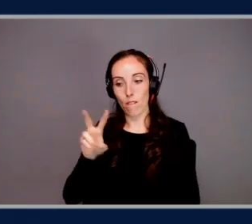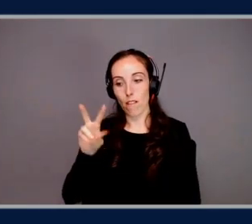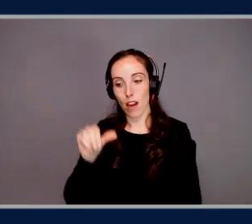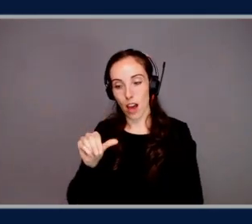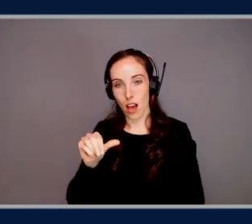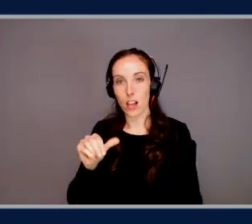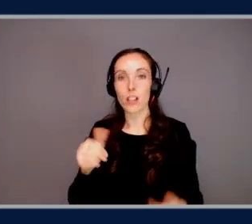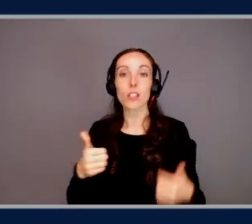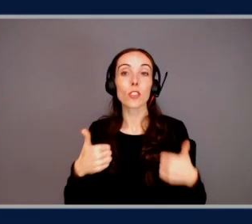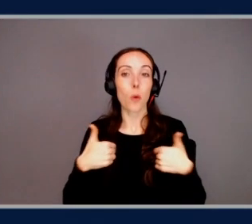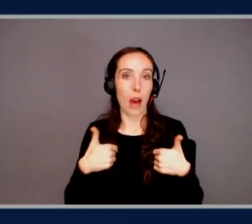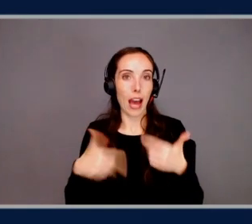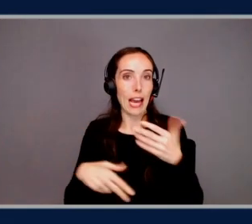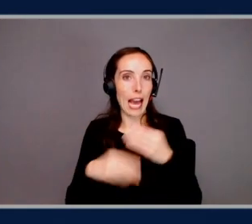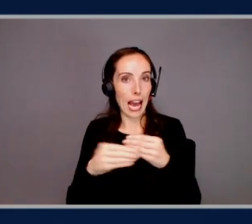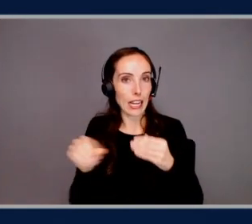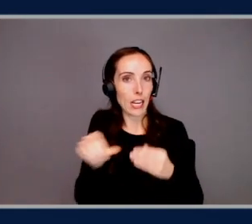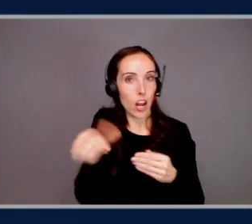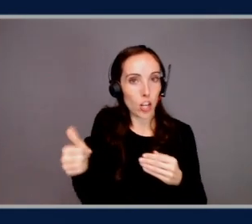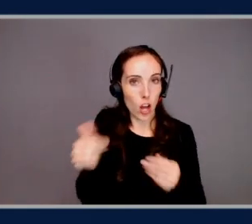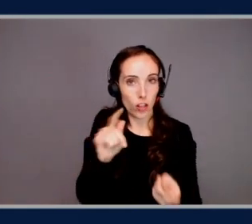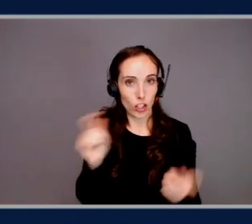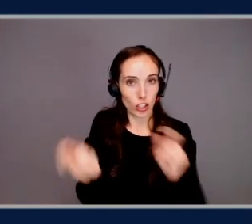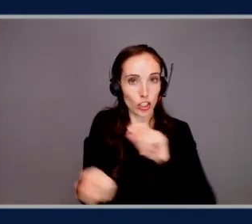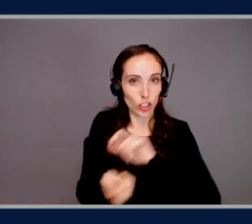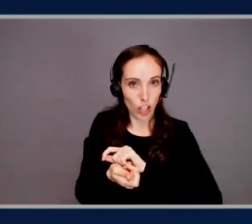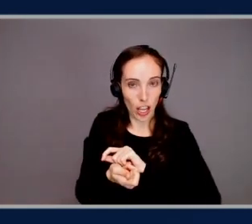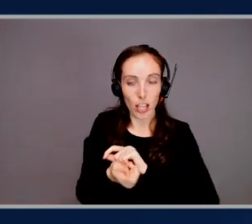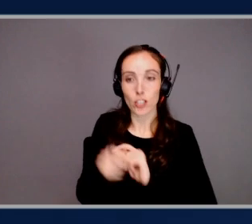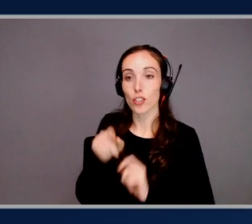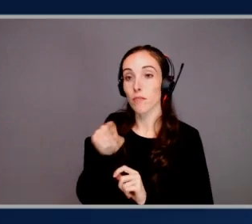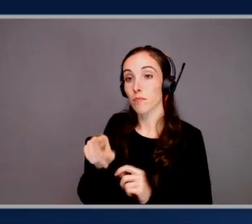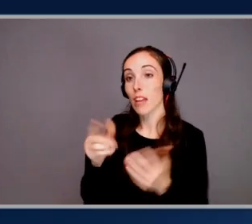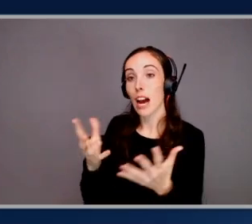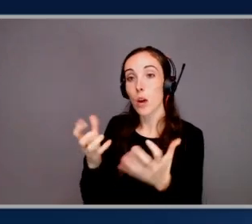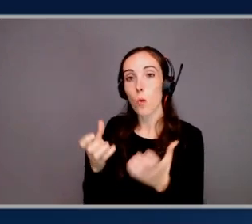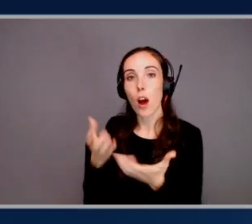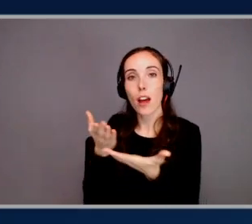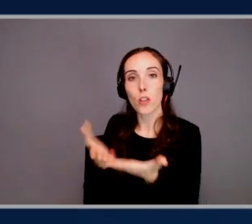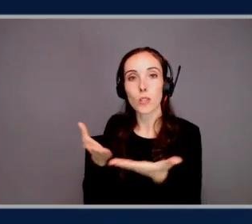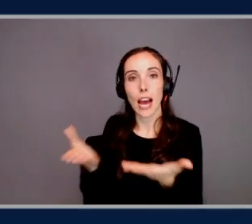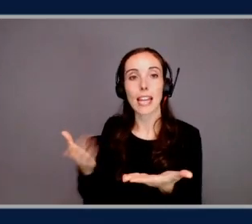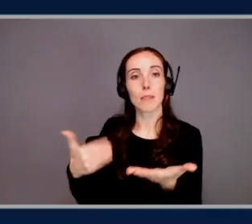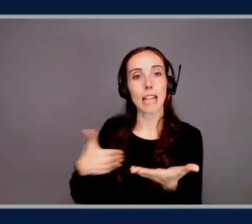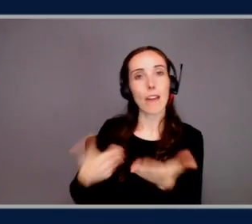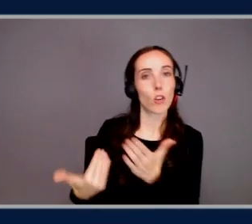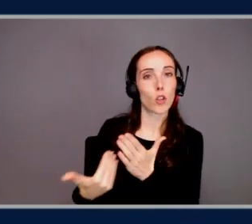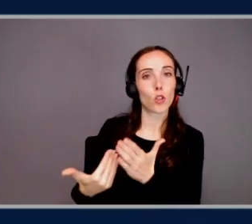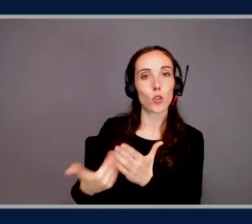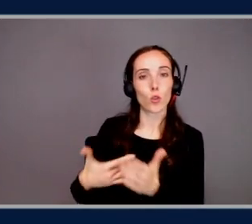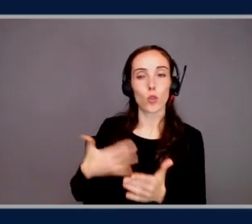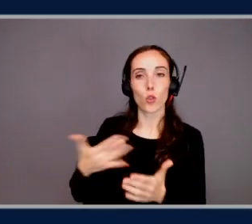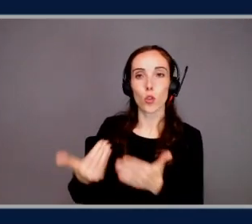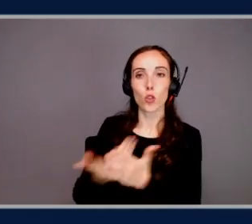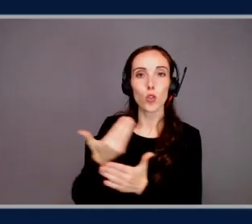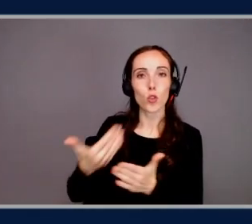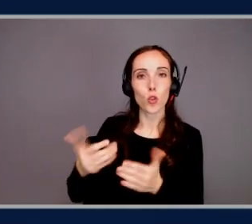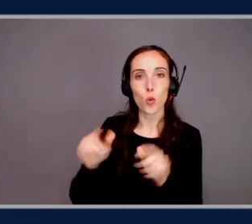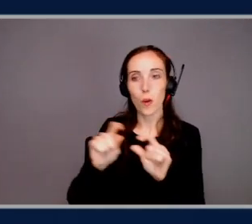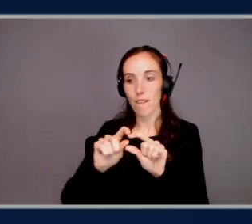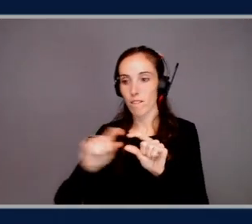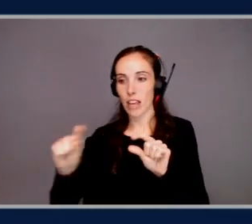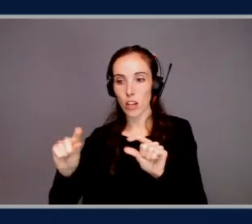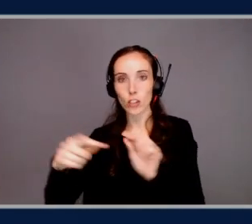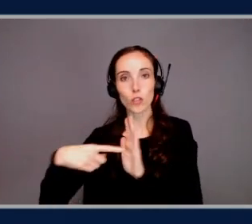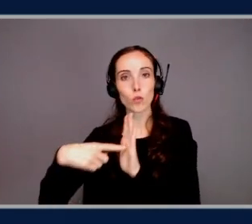to my project, which was that I want the items to have a new field that keeps track of which equipment slots they can be equipped into. And depending on which slot